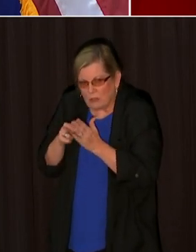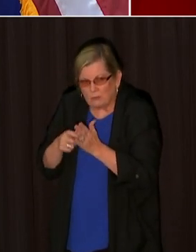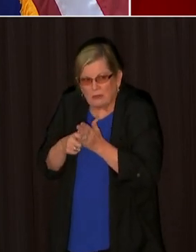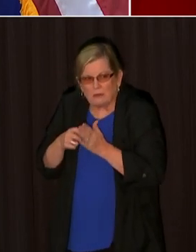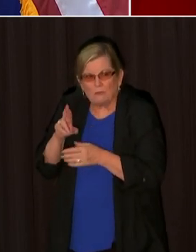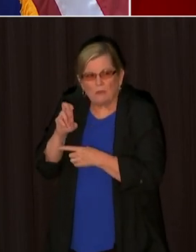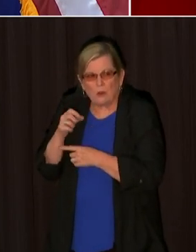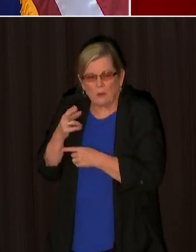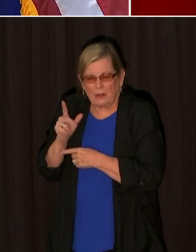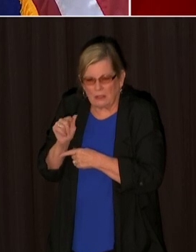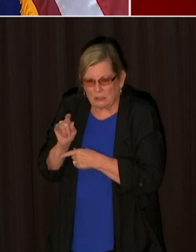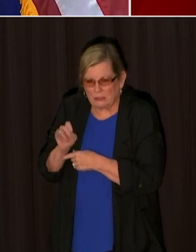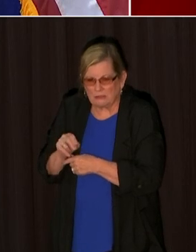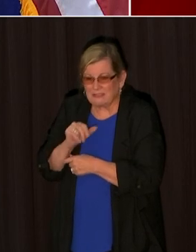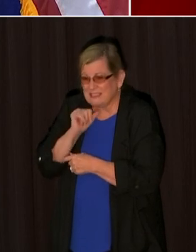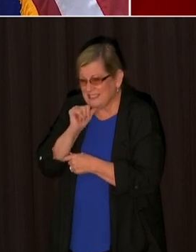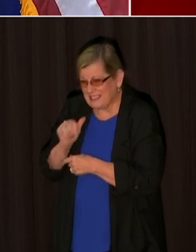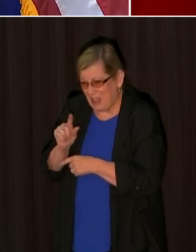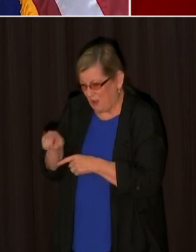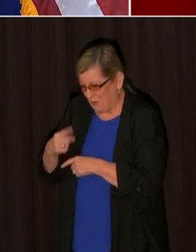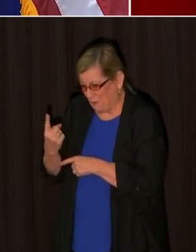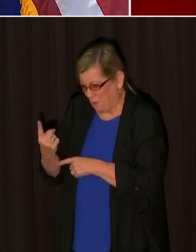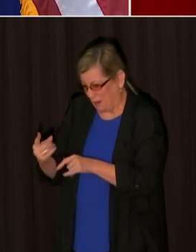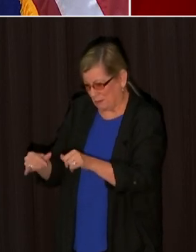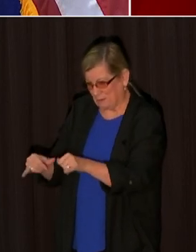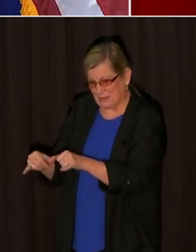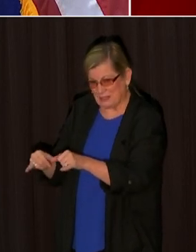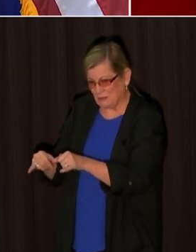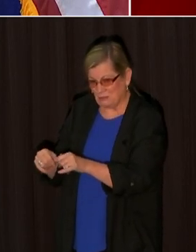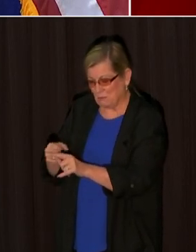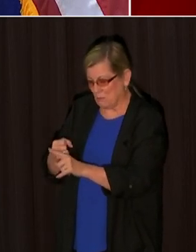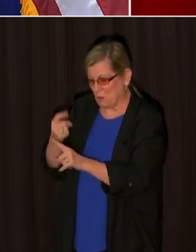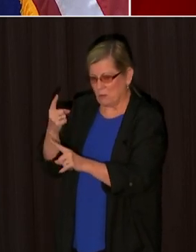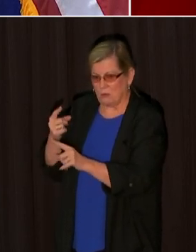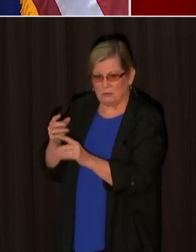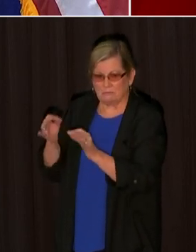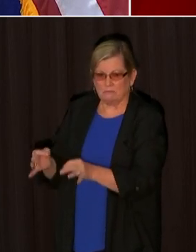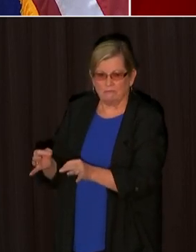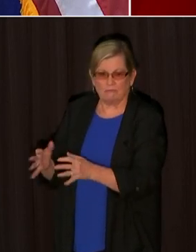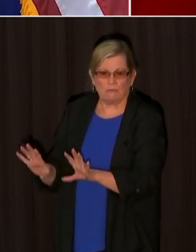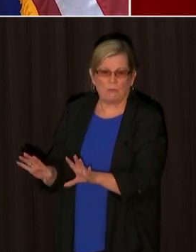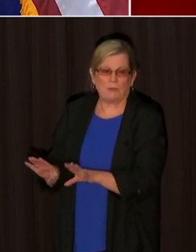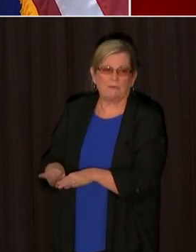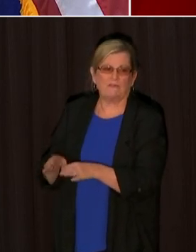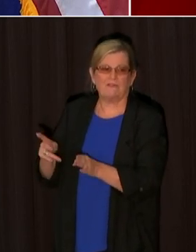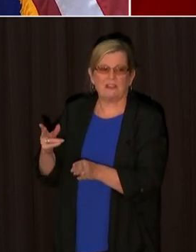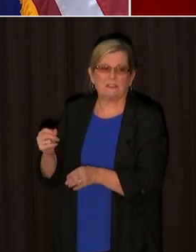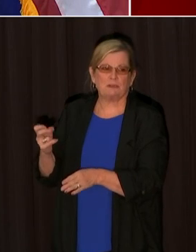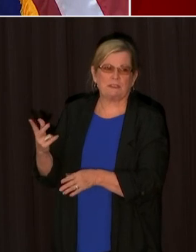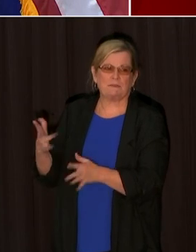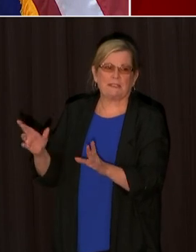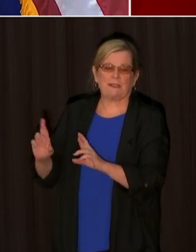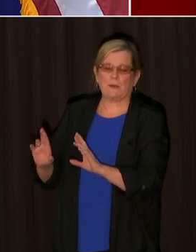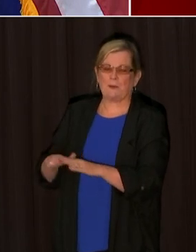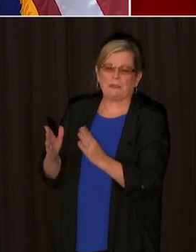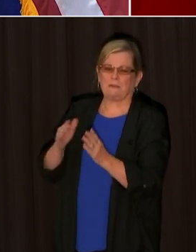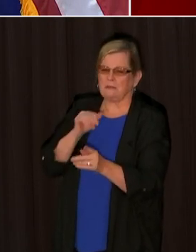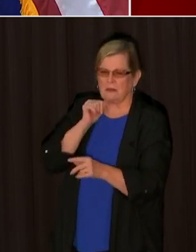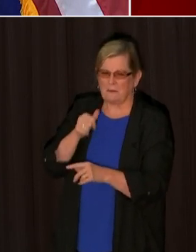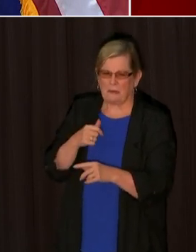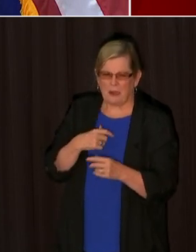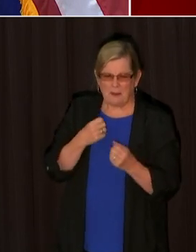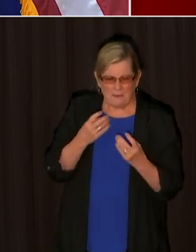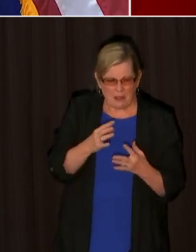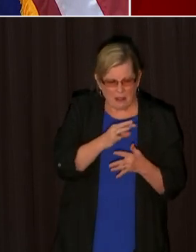than one metric that helps us make decisions to advise when it is appropriate to move into phase 3.